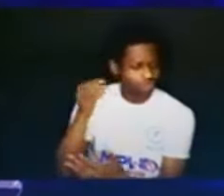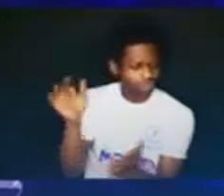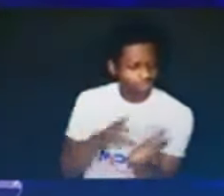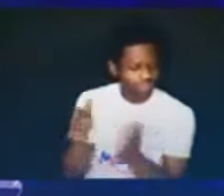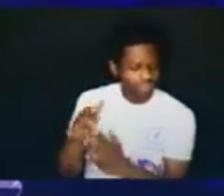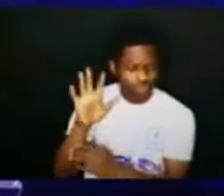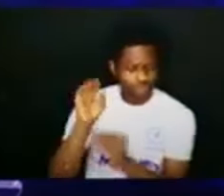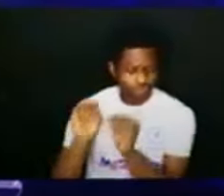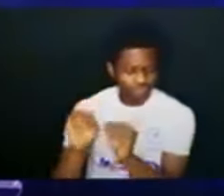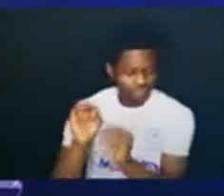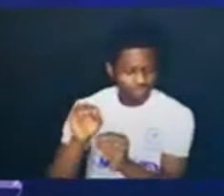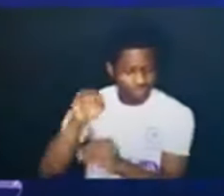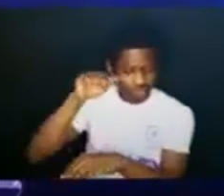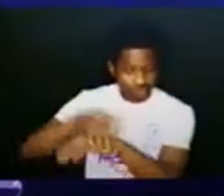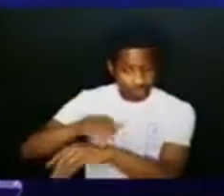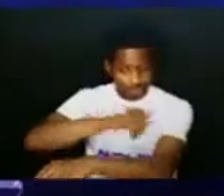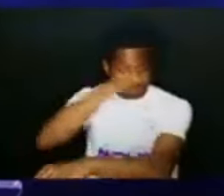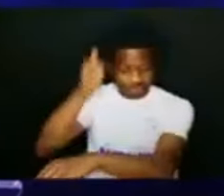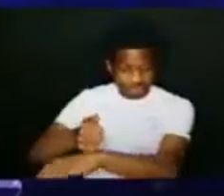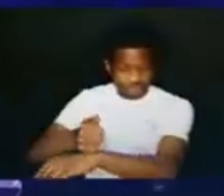when Jesus taught on the mount.